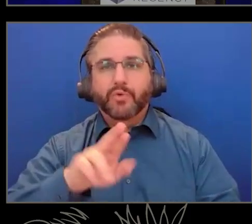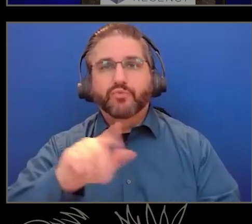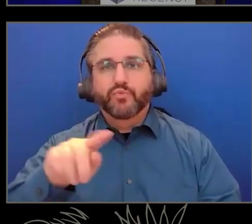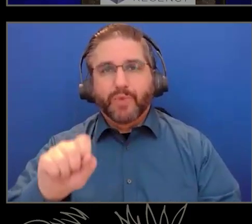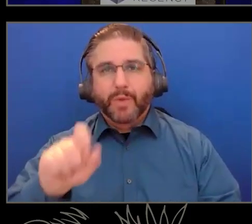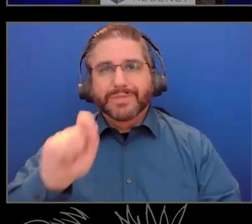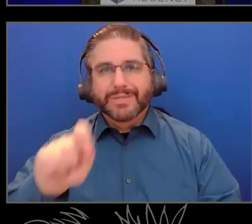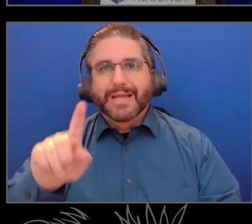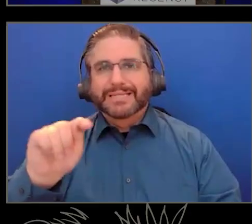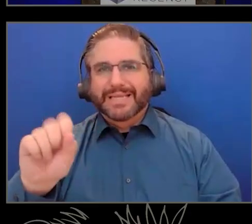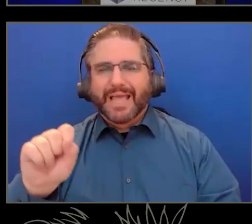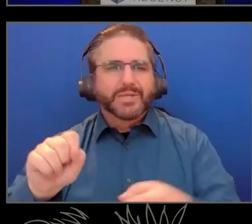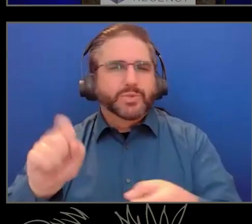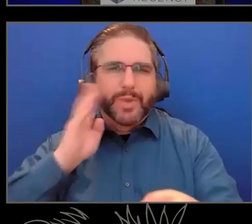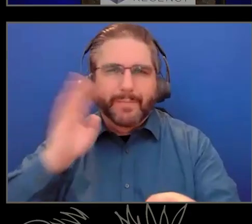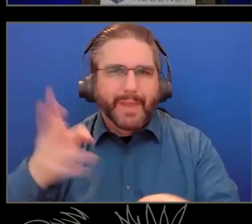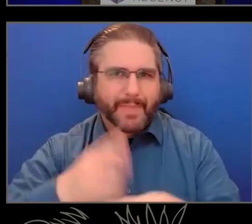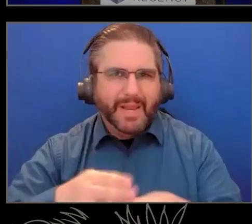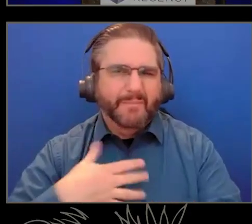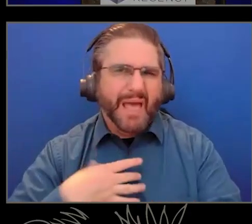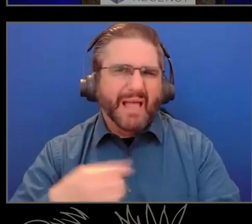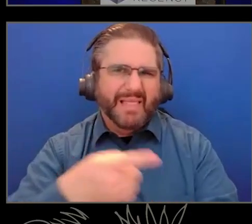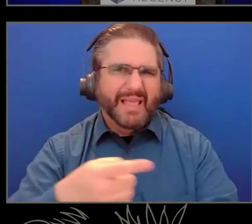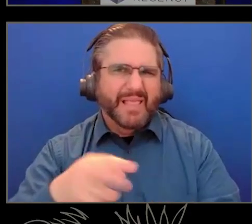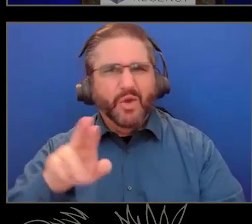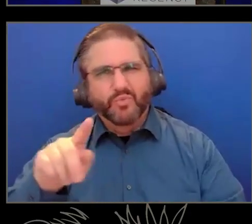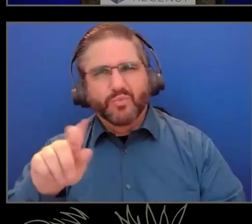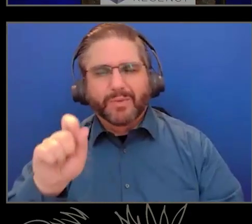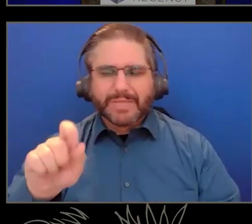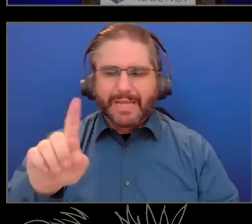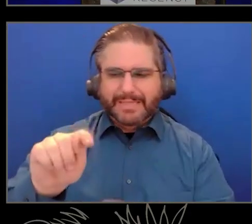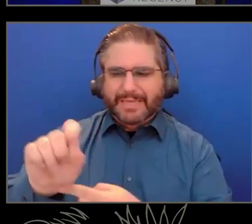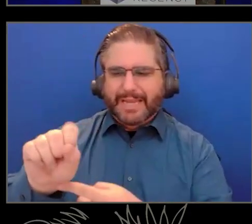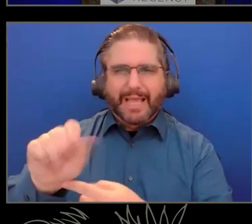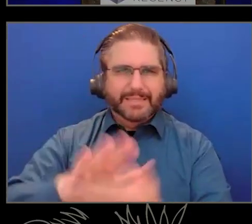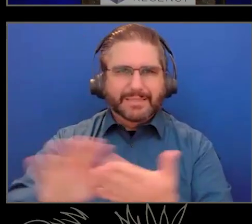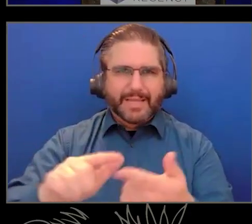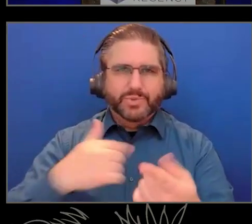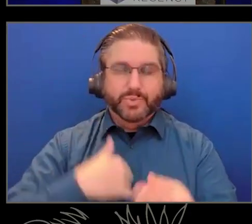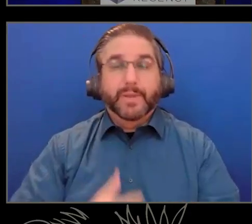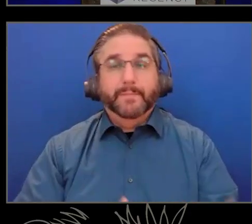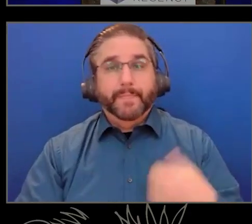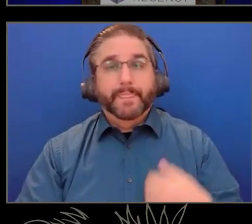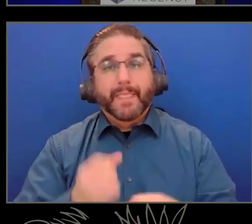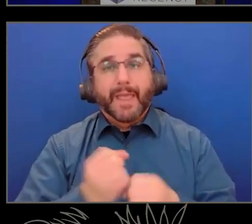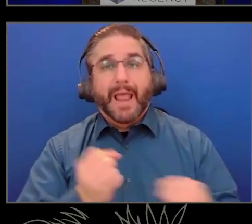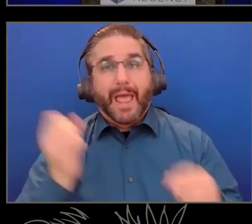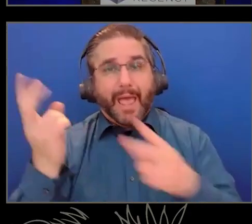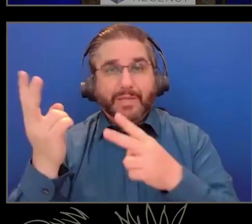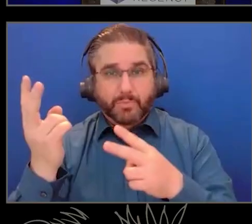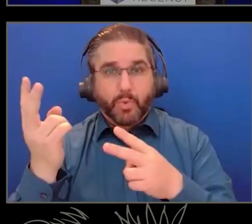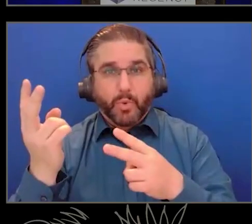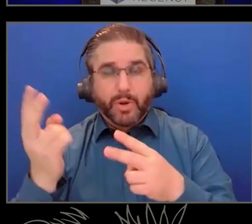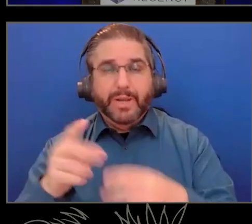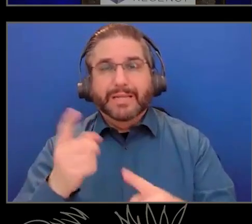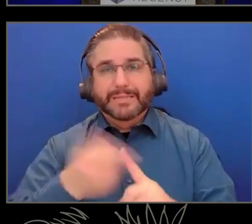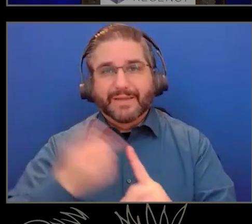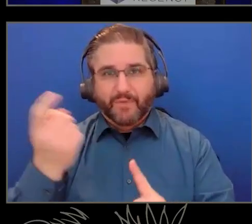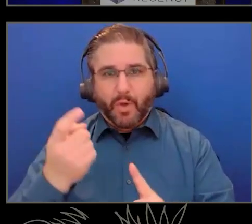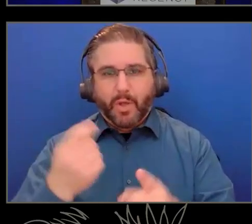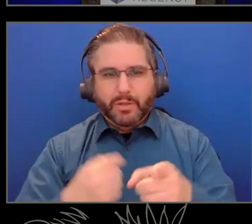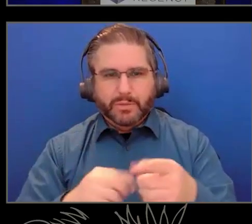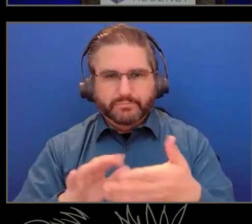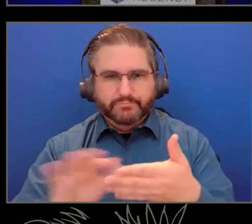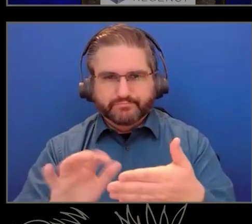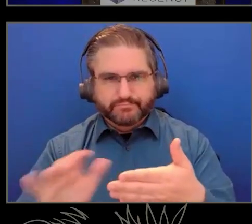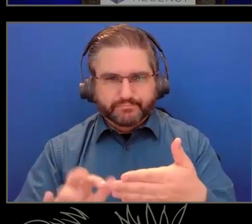can name this whatever you want. I just like the convention of routes.ts is nice. And we're going to export a default. Again, it needs to satisfy that